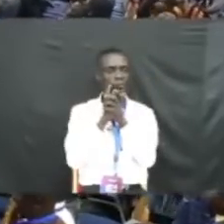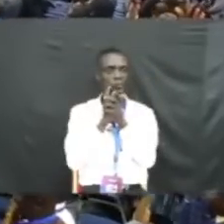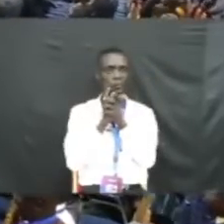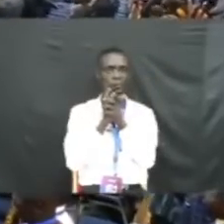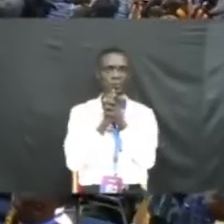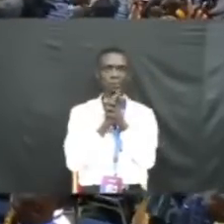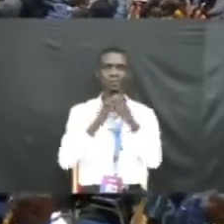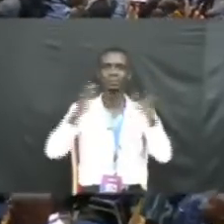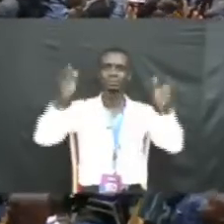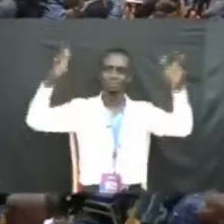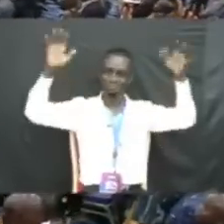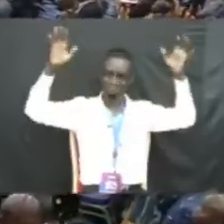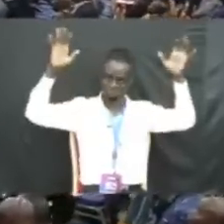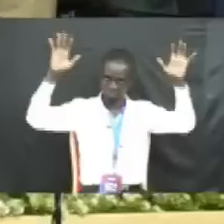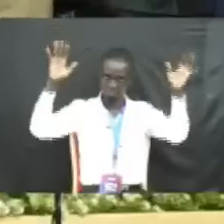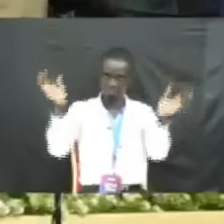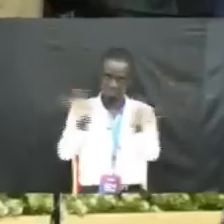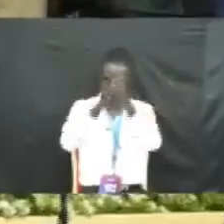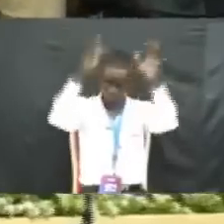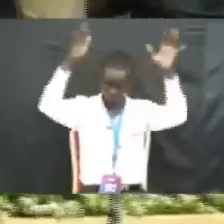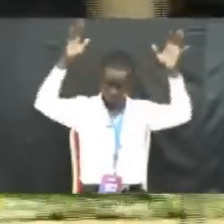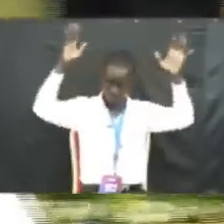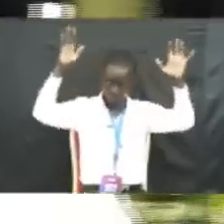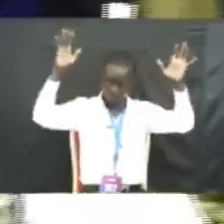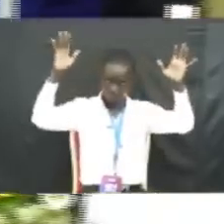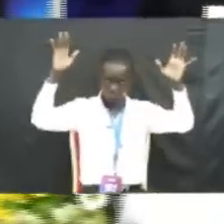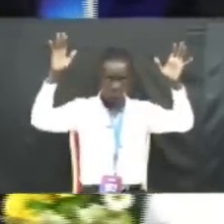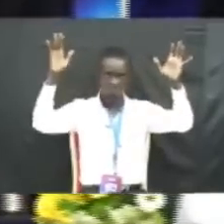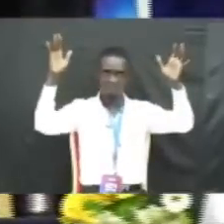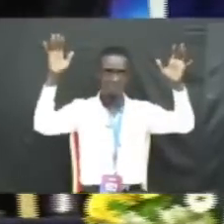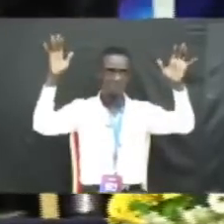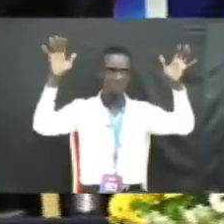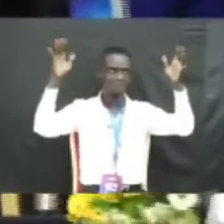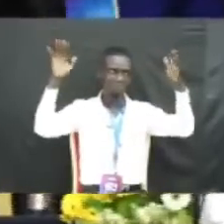He's almost here. Let's put our hands together for the Lord.